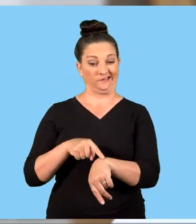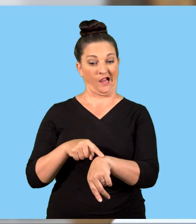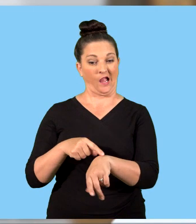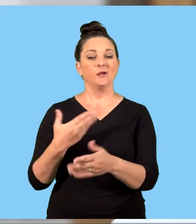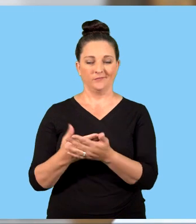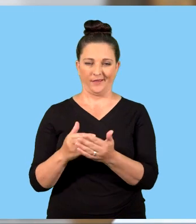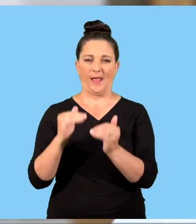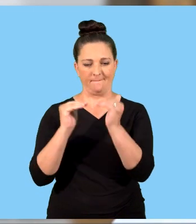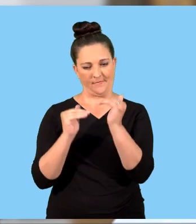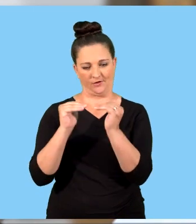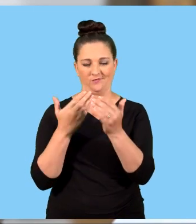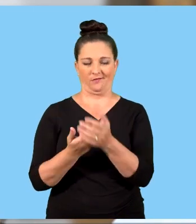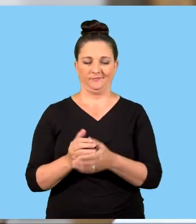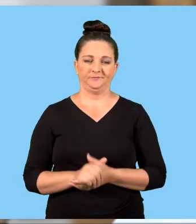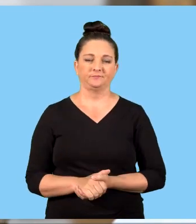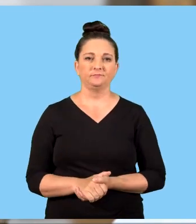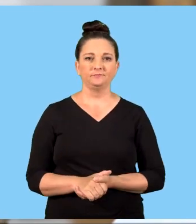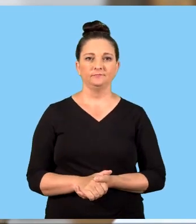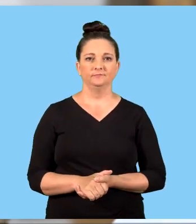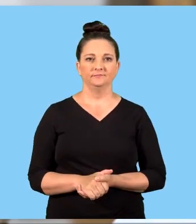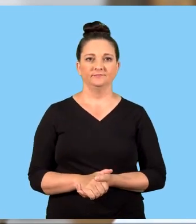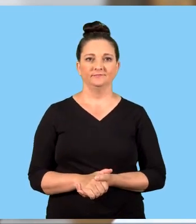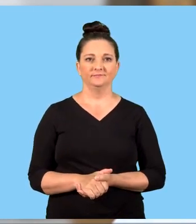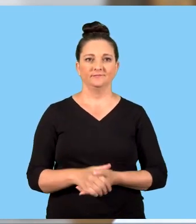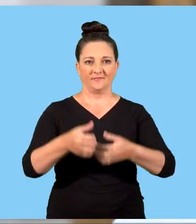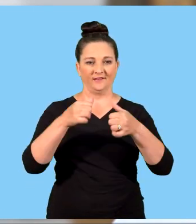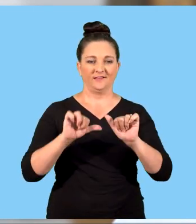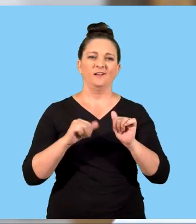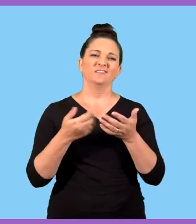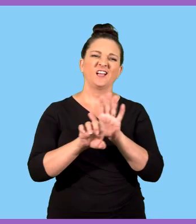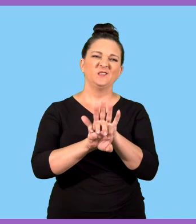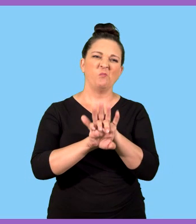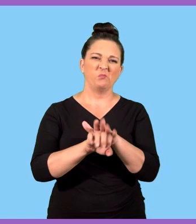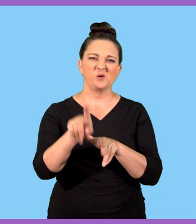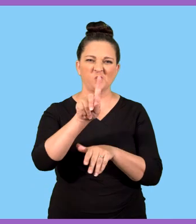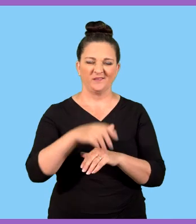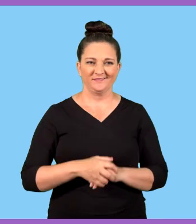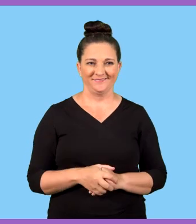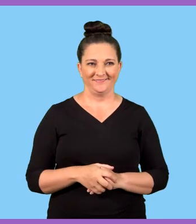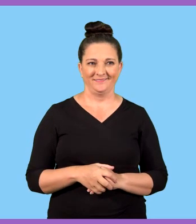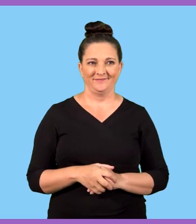that's why we look at that as being something we can measure. Let's go to an example.